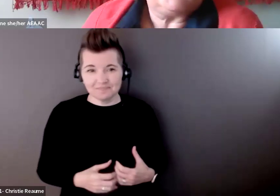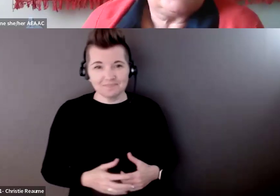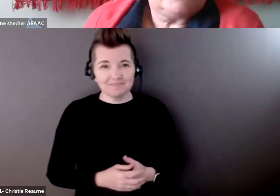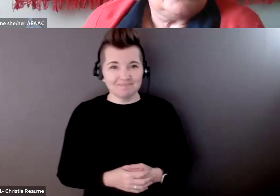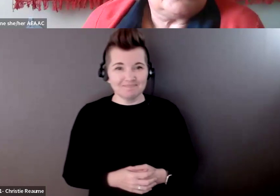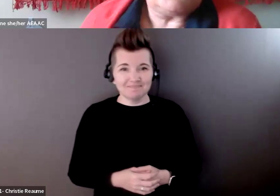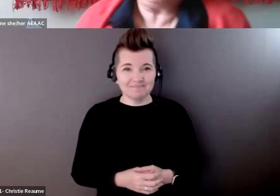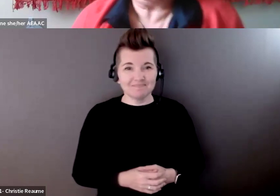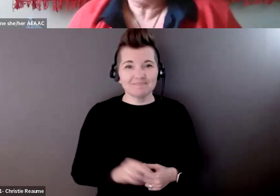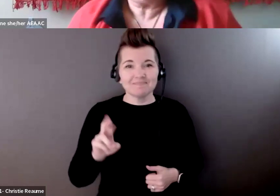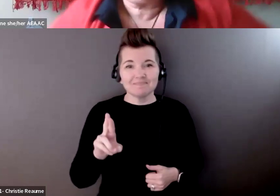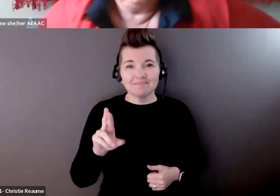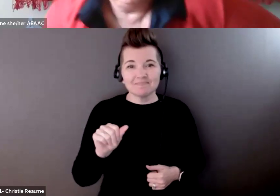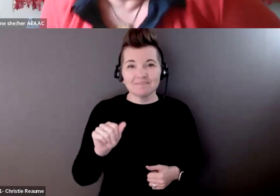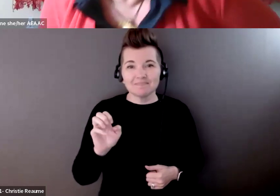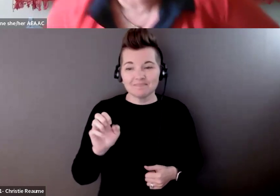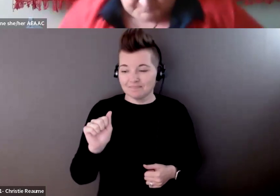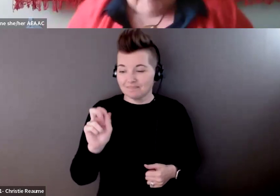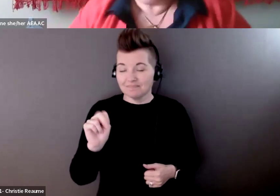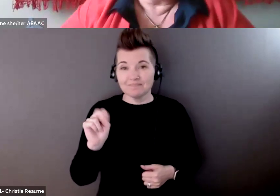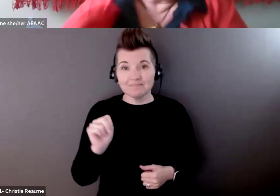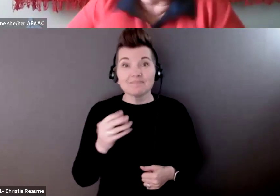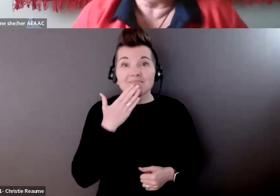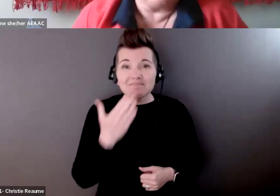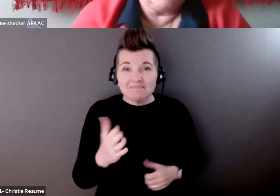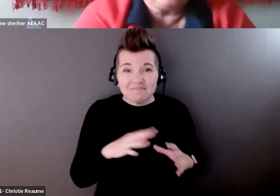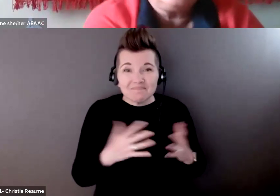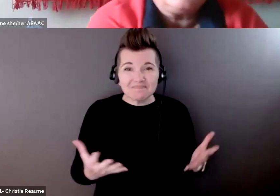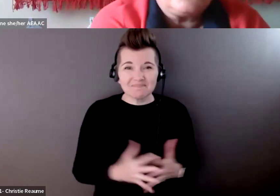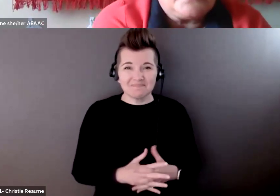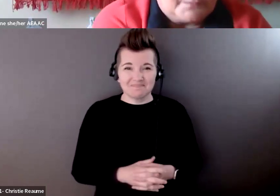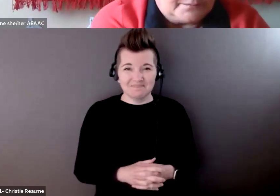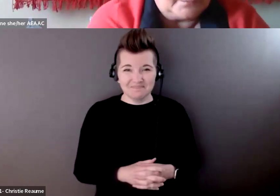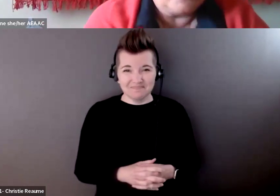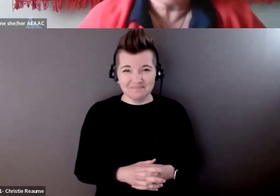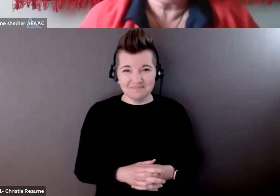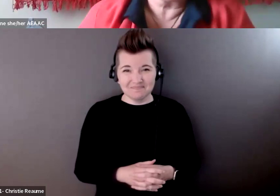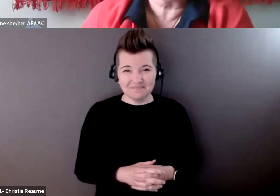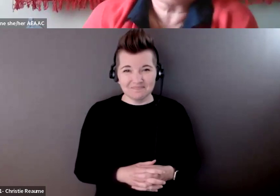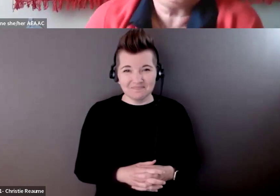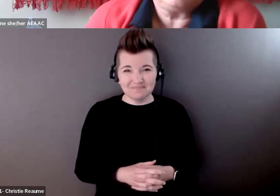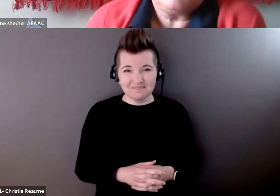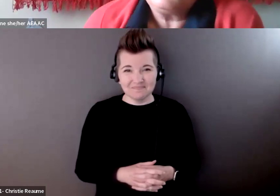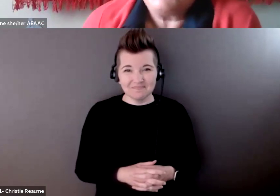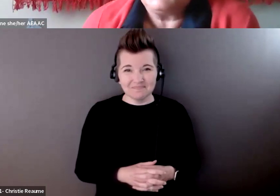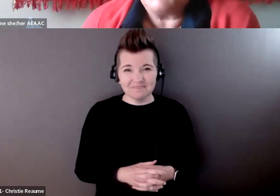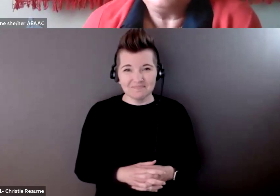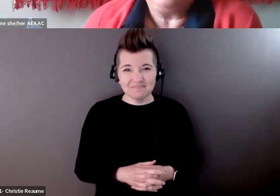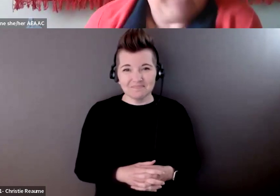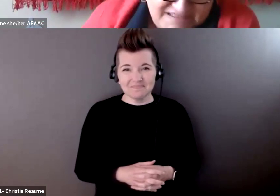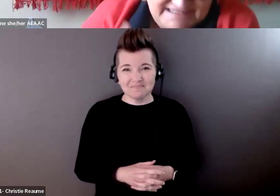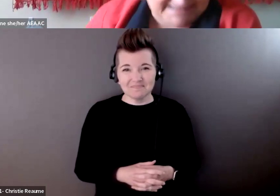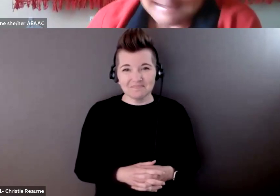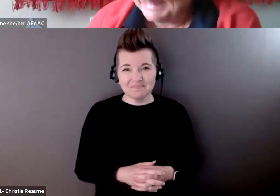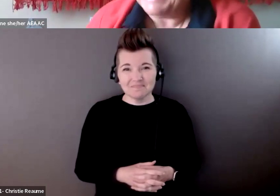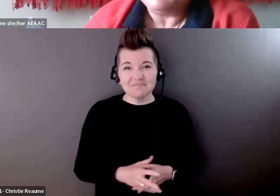Great, thank you so much. That was quite detailed about all the programs that you have to offer. And we have a few minutes